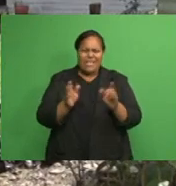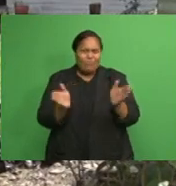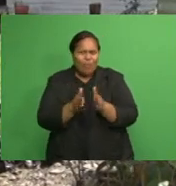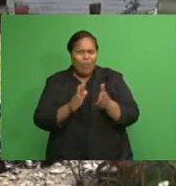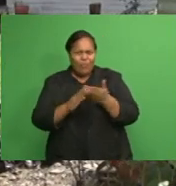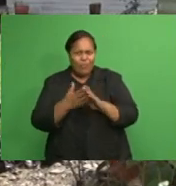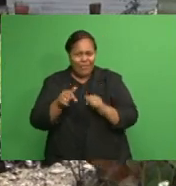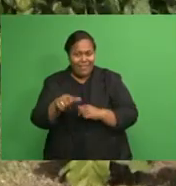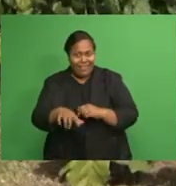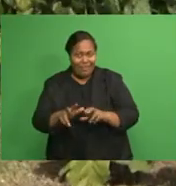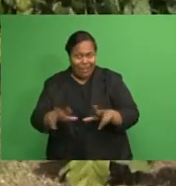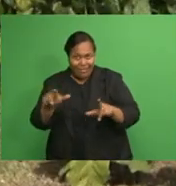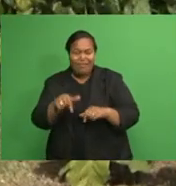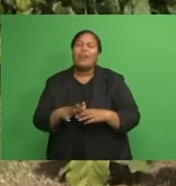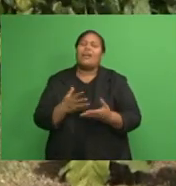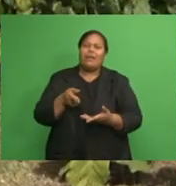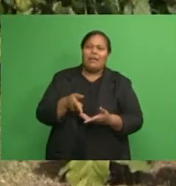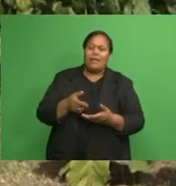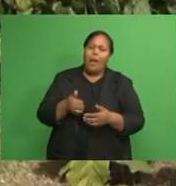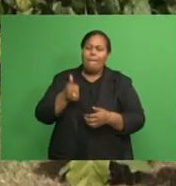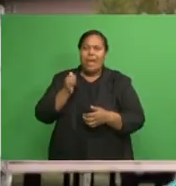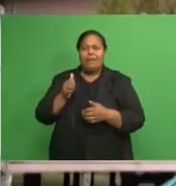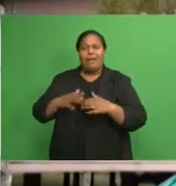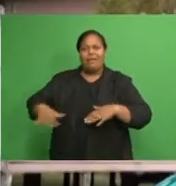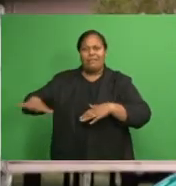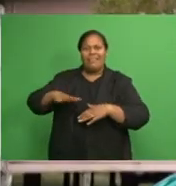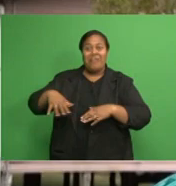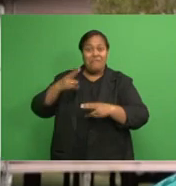on backyard farming following the COVID-19 outbreak.